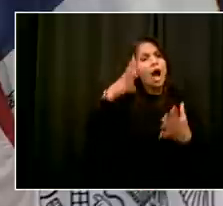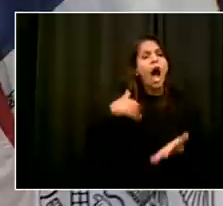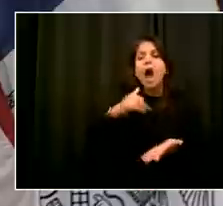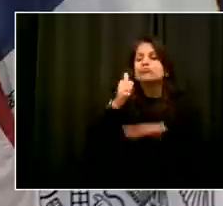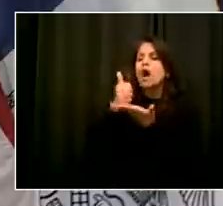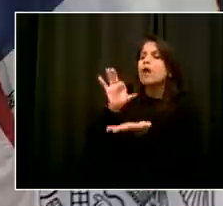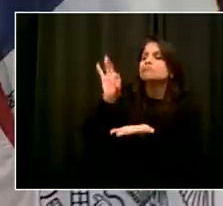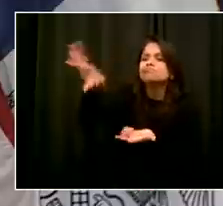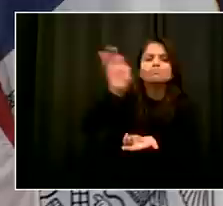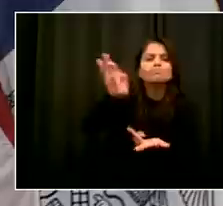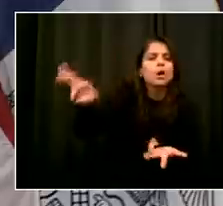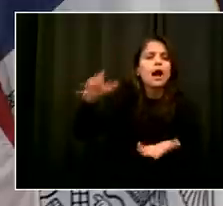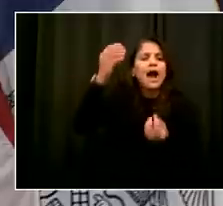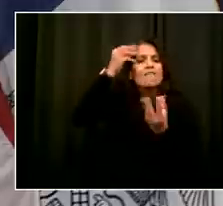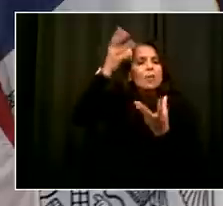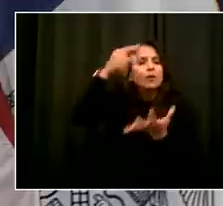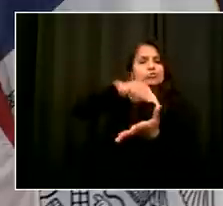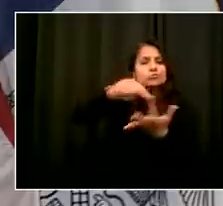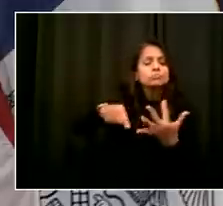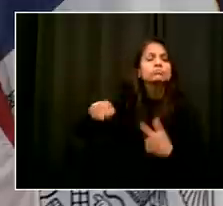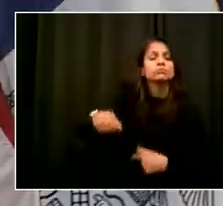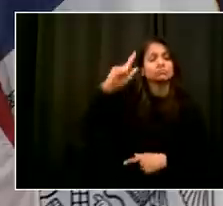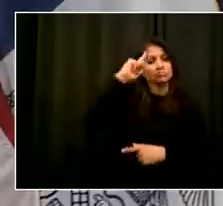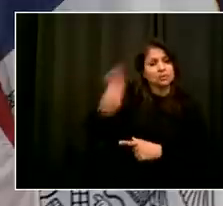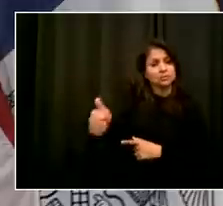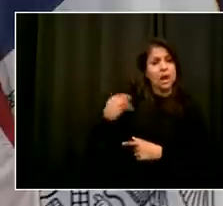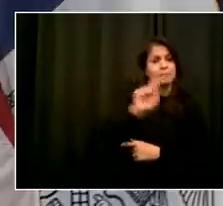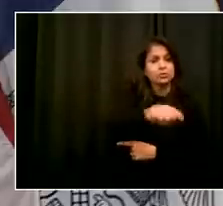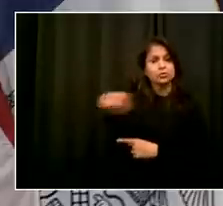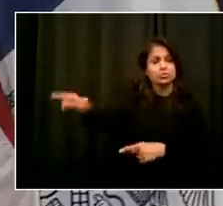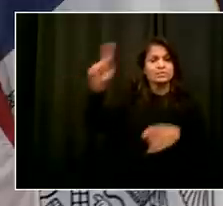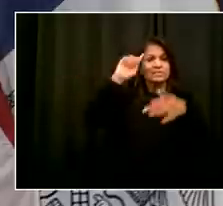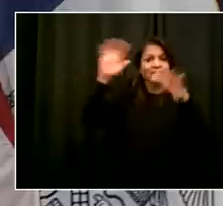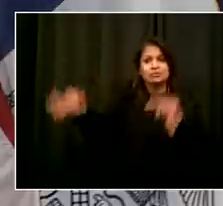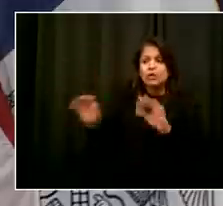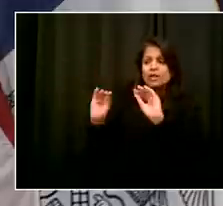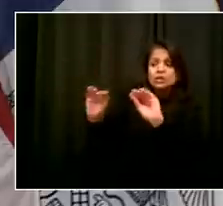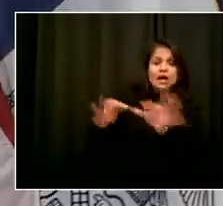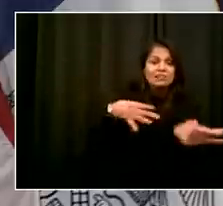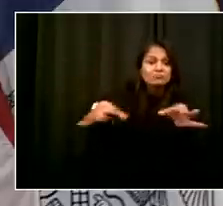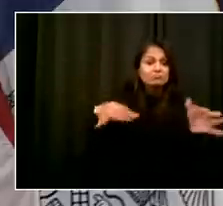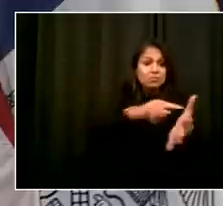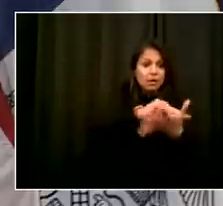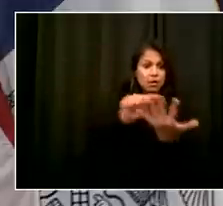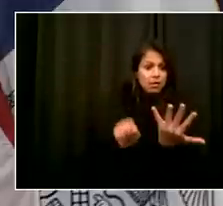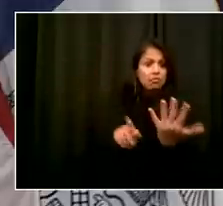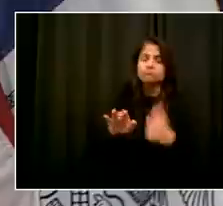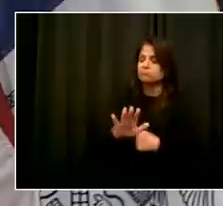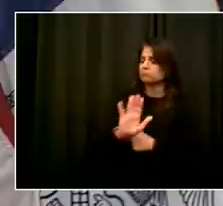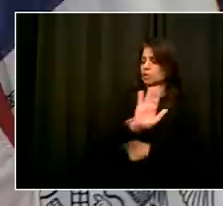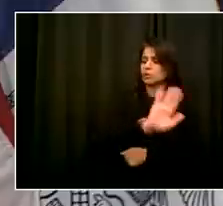help them learn the best ways to implement it. We'll give them a helping hand every time we can. Go ahead, David.